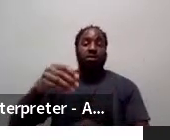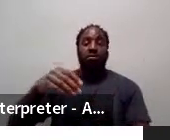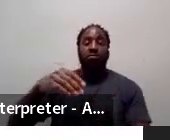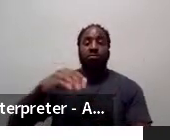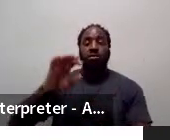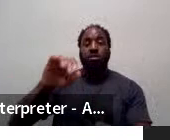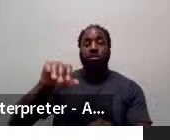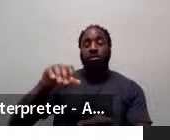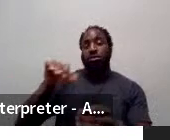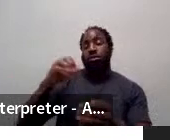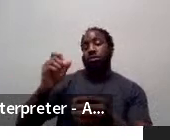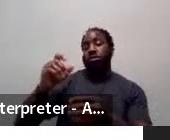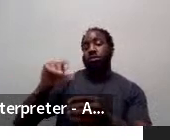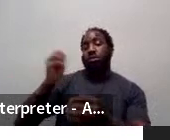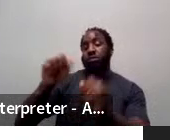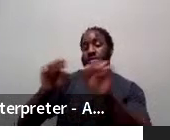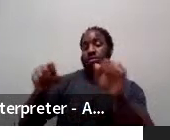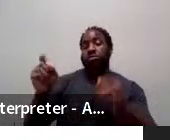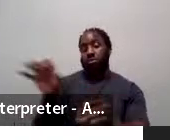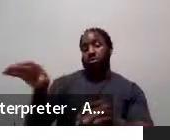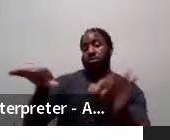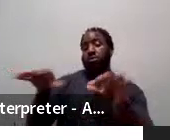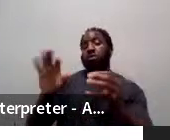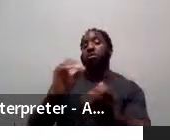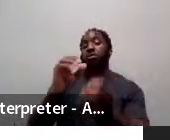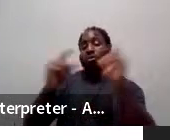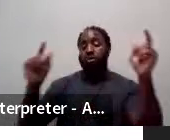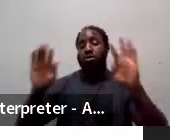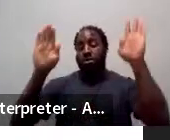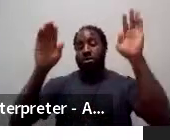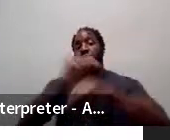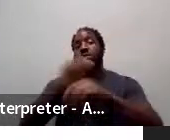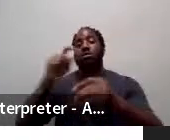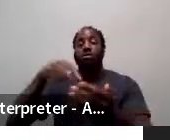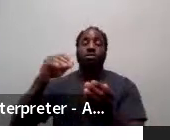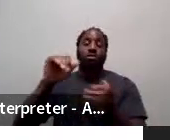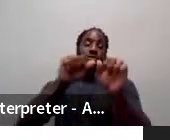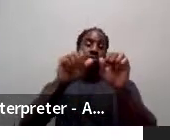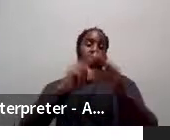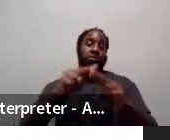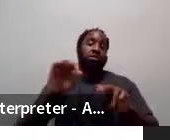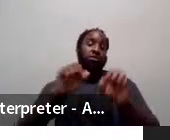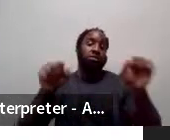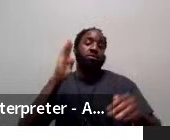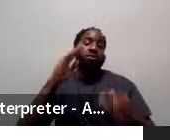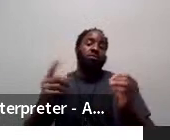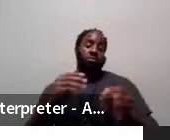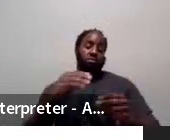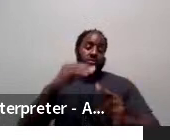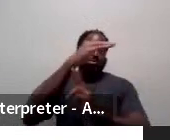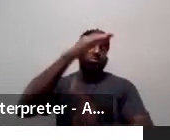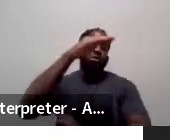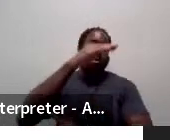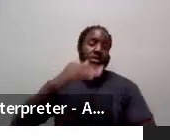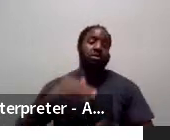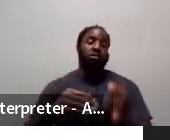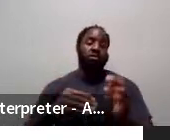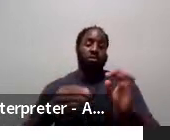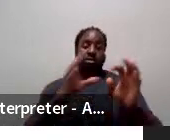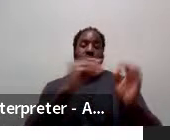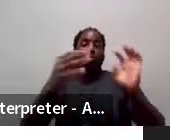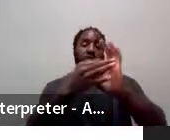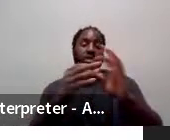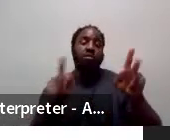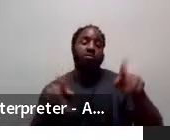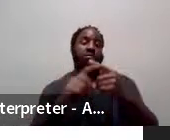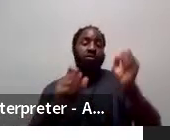great work that they're doing over there. So this train station is not only going to be able to bridge connect folks from